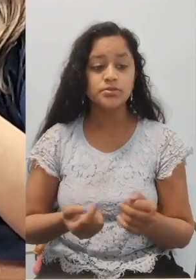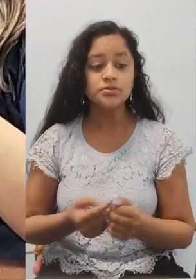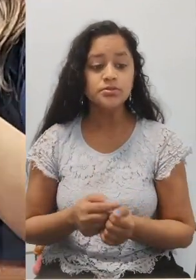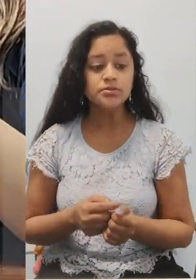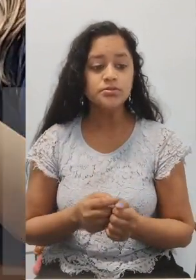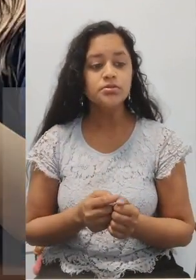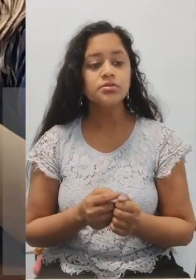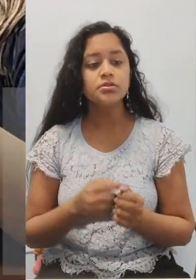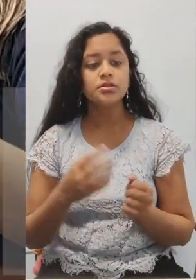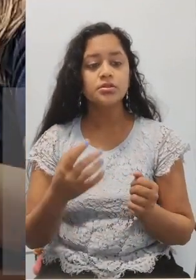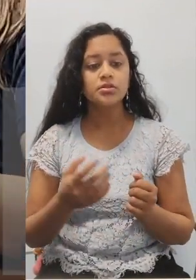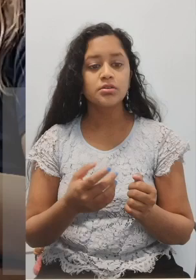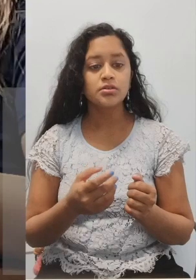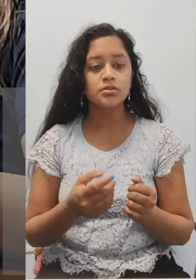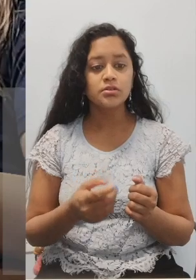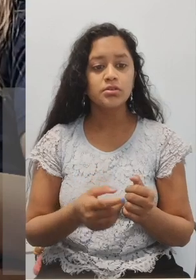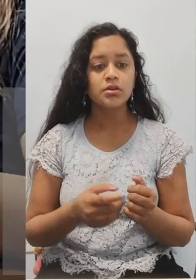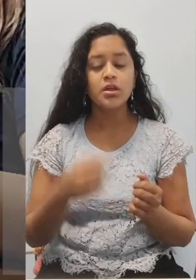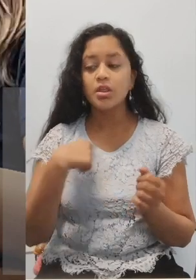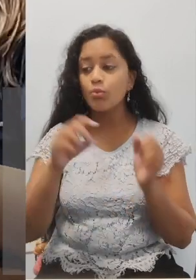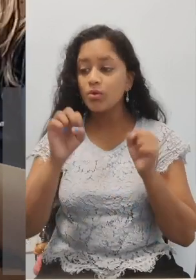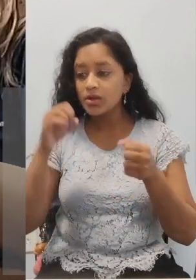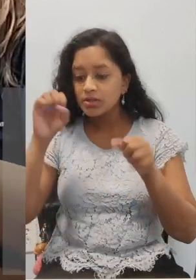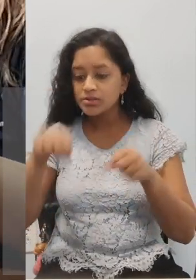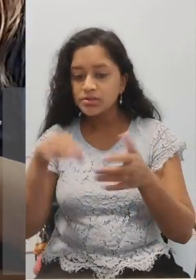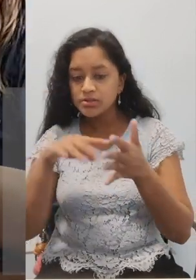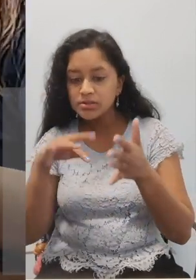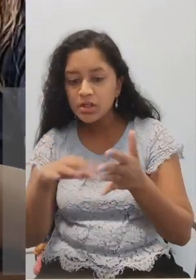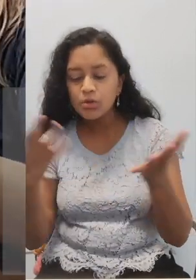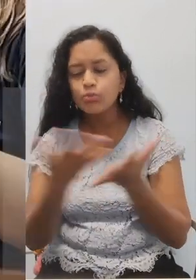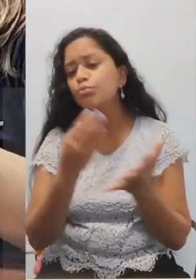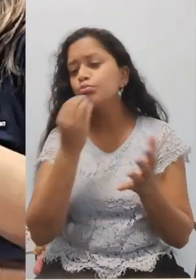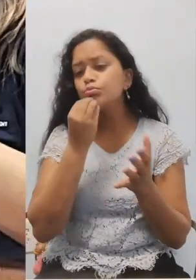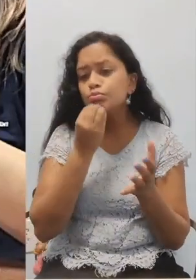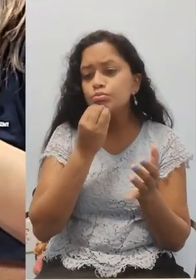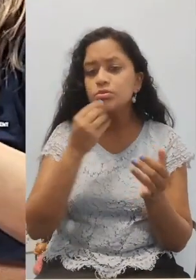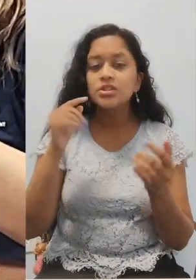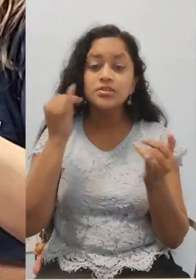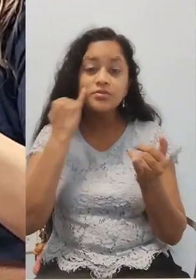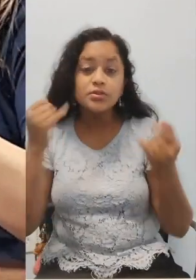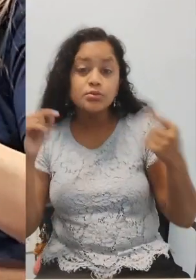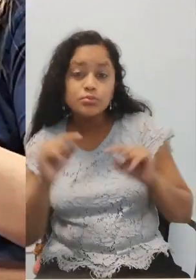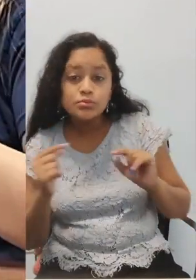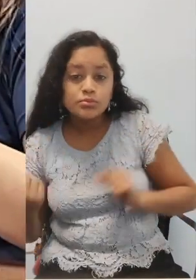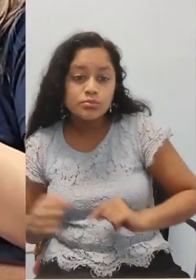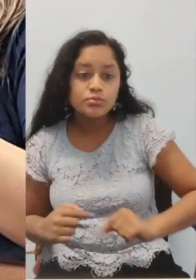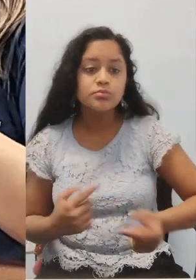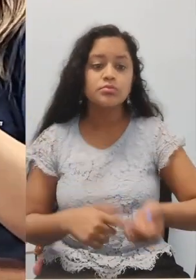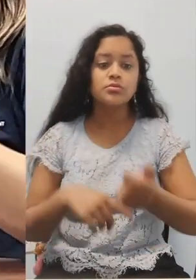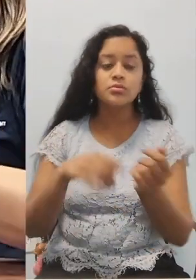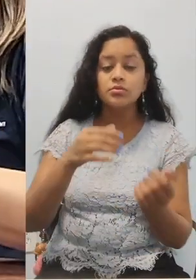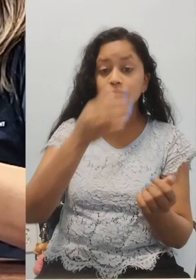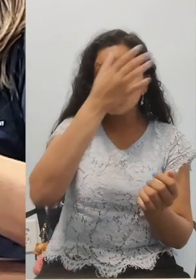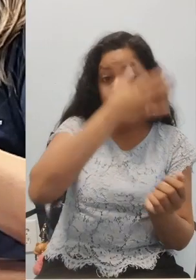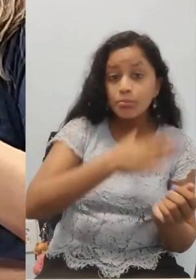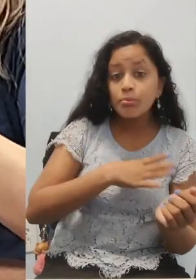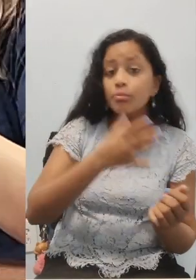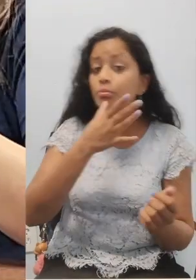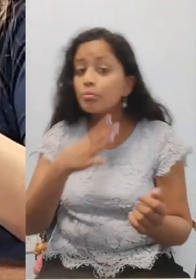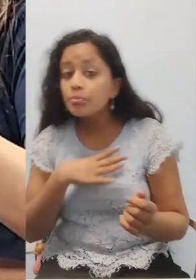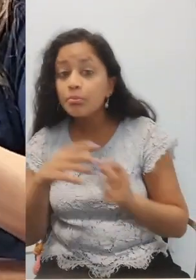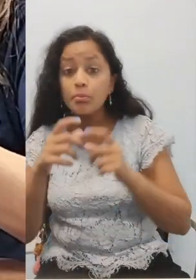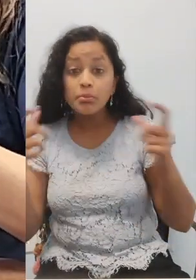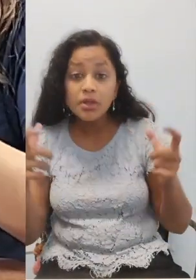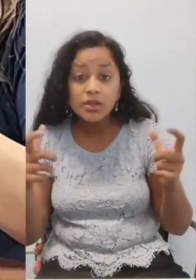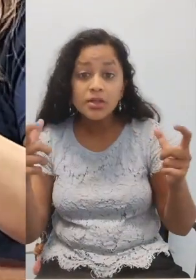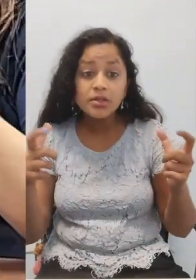it. For example, there's gut content, what the shark has been eating, whether was there any injuries, was it pregnant, was it a